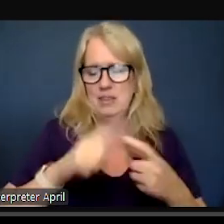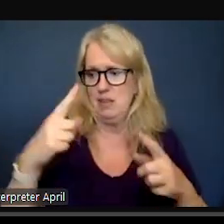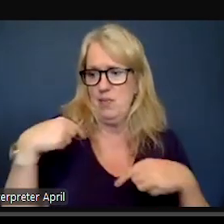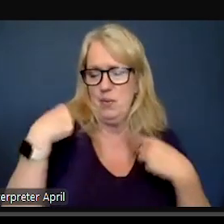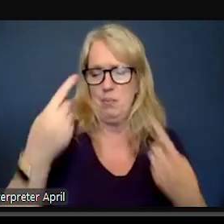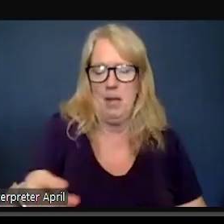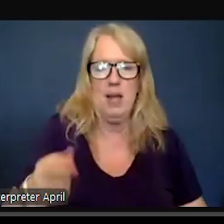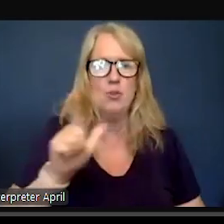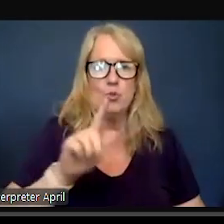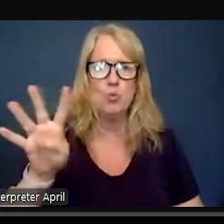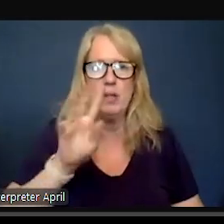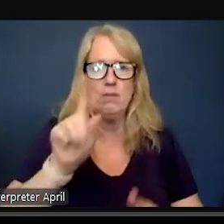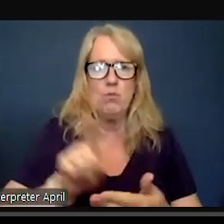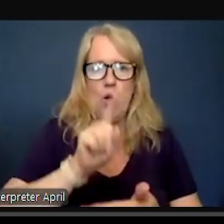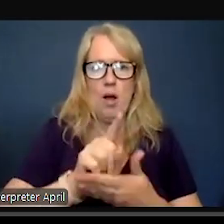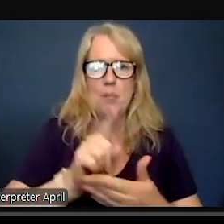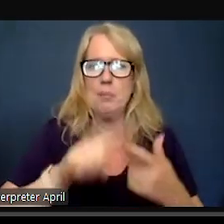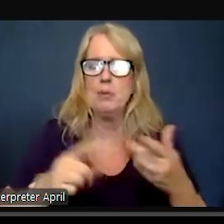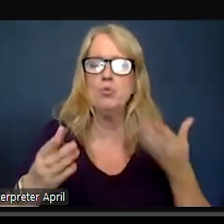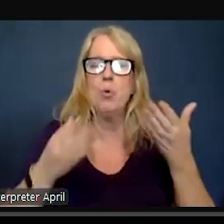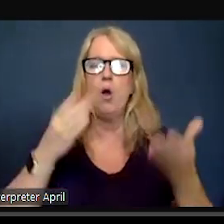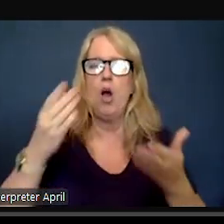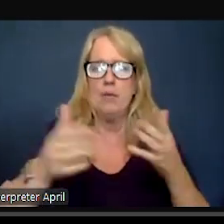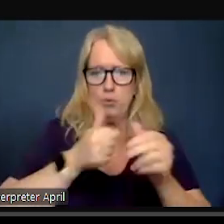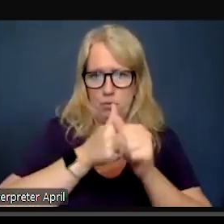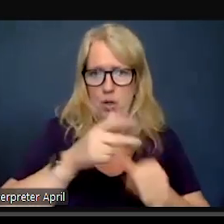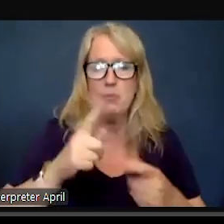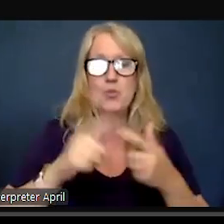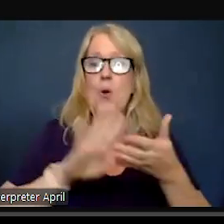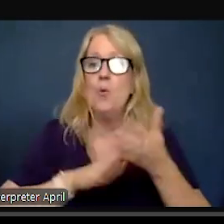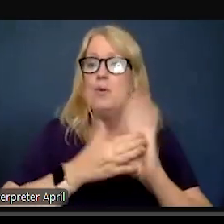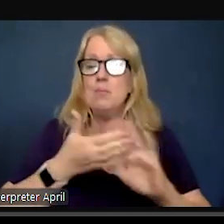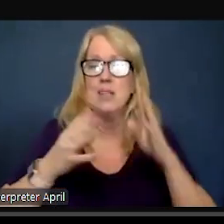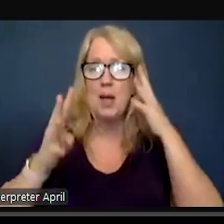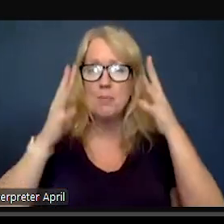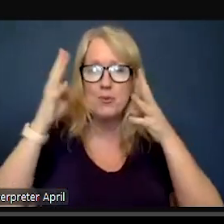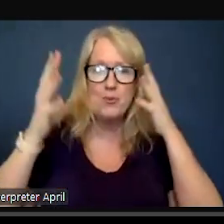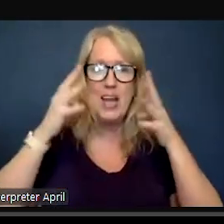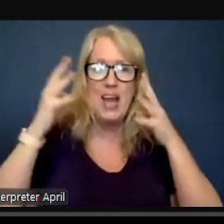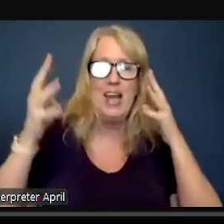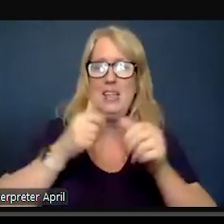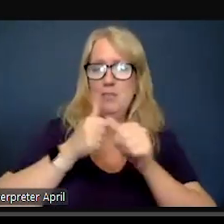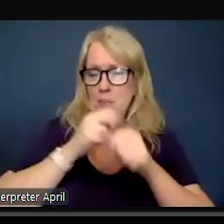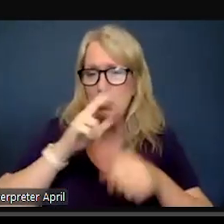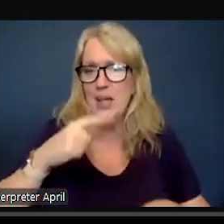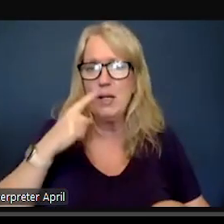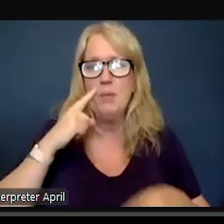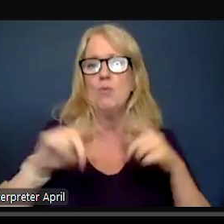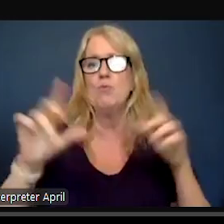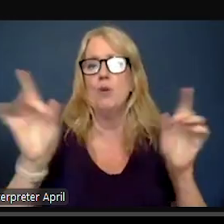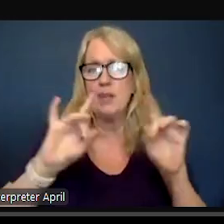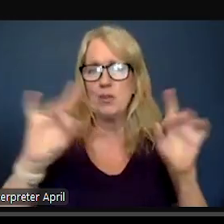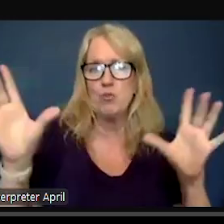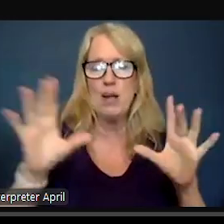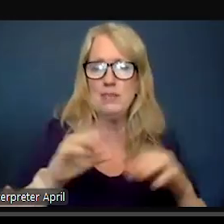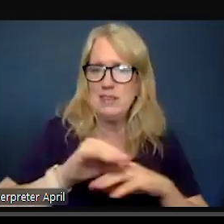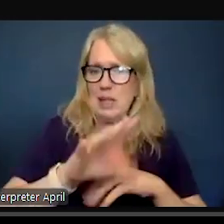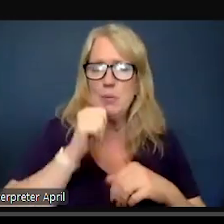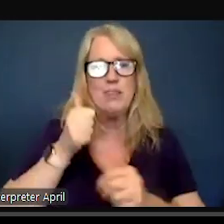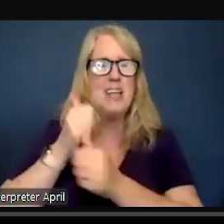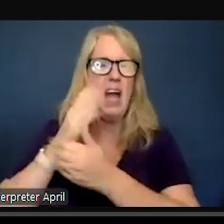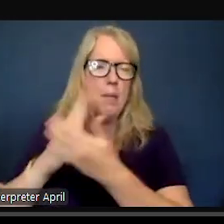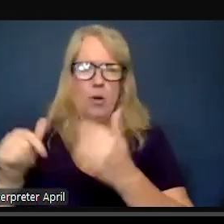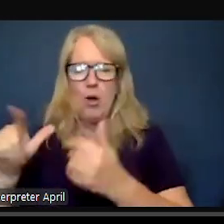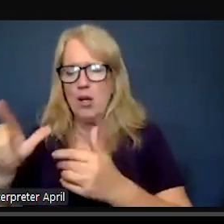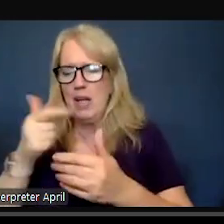24 hours to offer a follow-up. So we've gotten creative, doing a lot of backup for 90-day crisis counselors who are not part of the follow-up